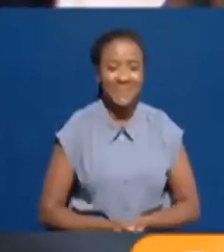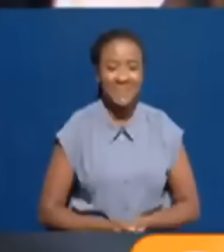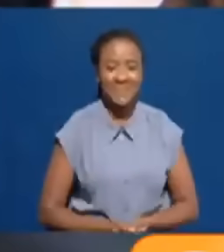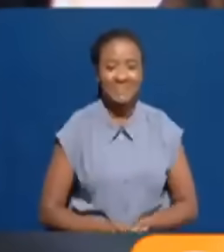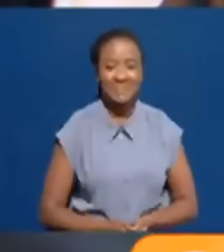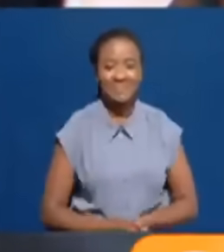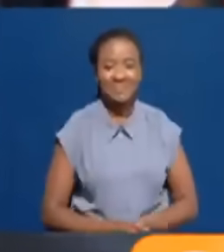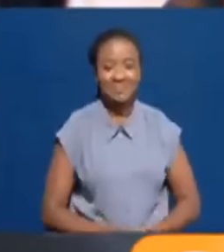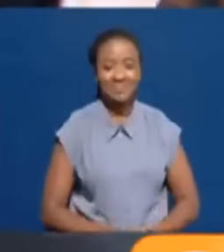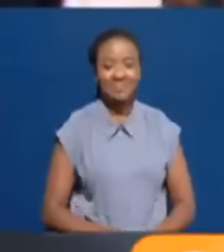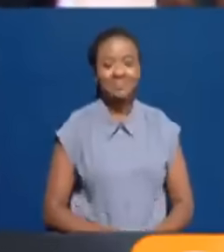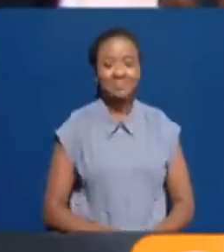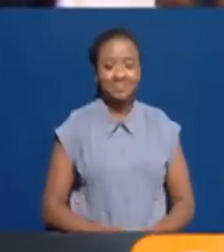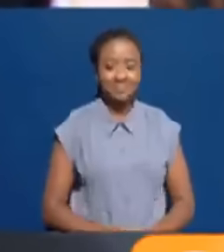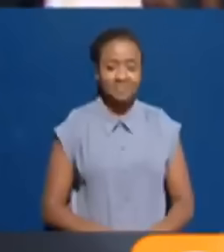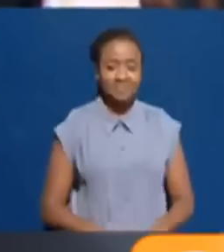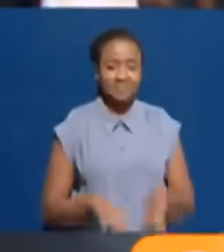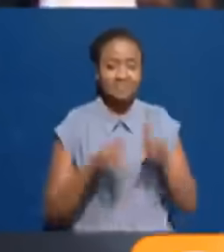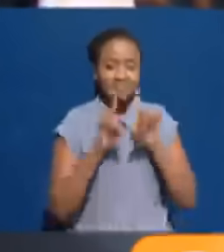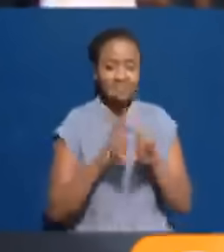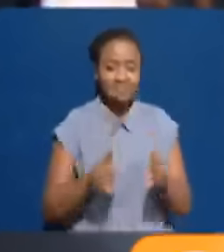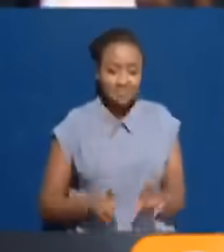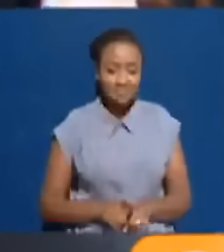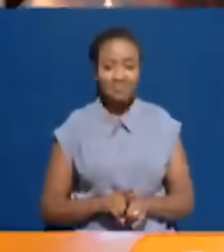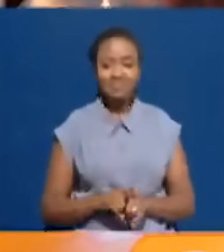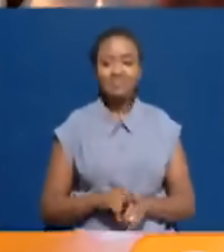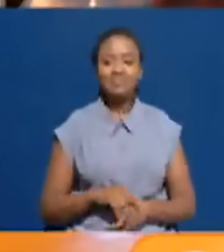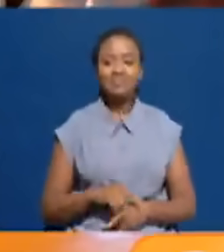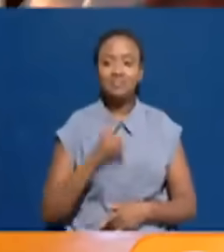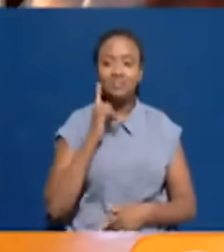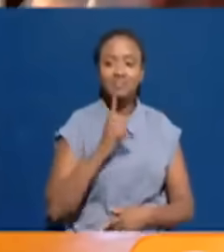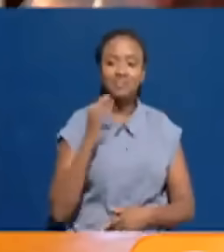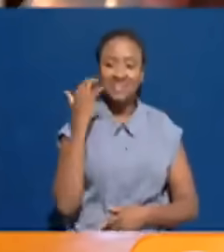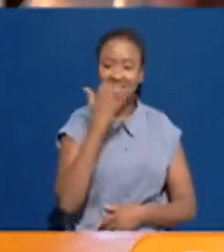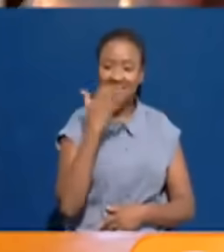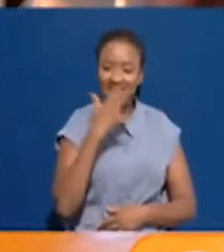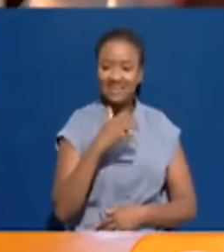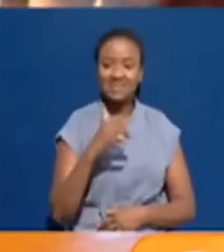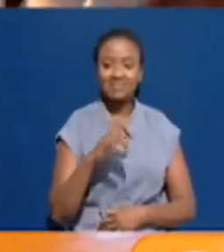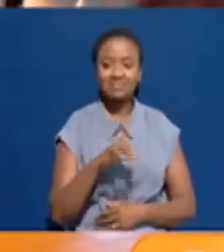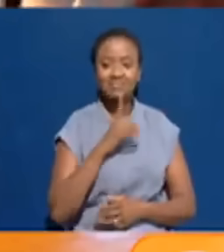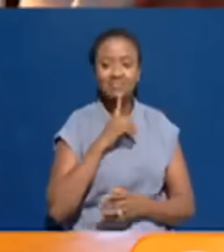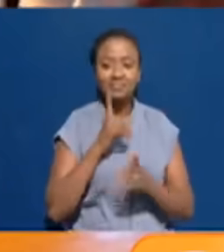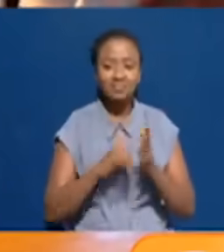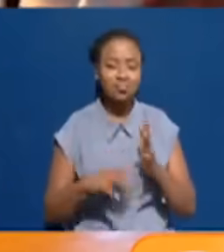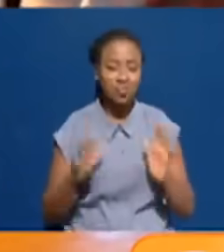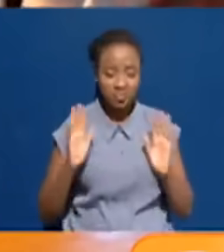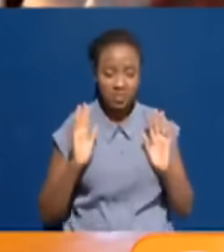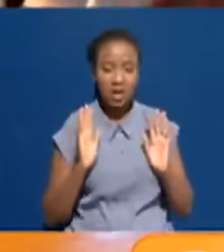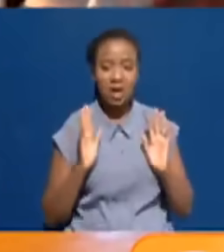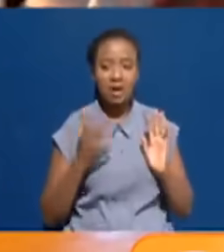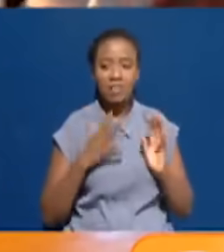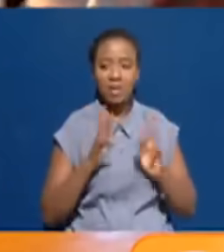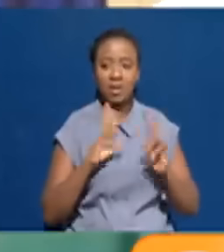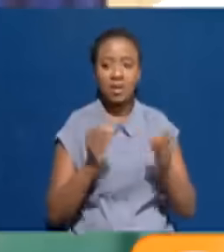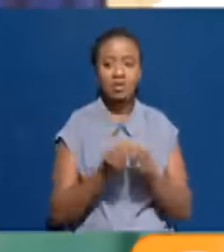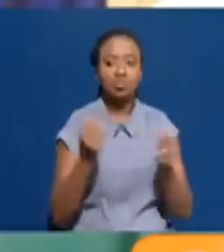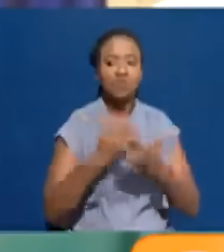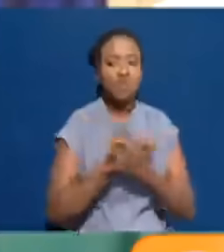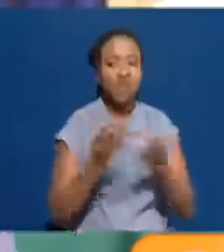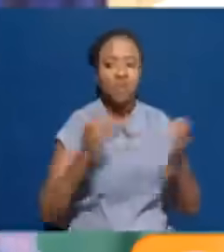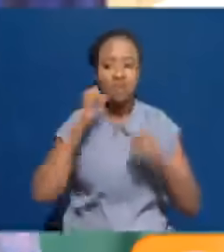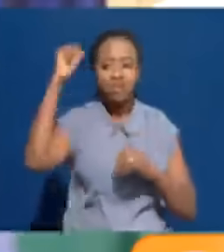Away from the kingpin talk, Gachagua says that he will now intervene to resolve the ongoing political wrangles in Kiambu County.